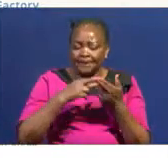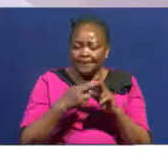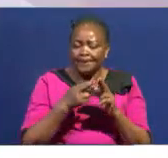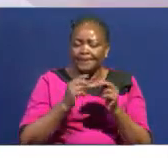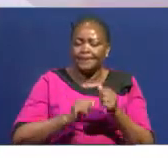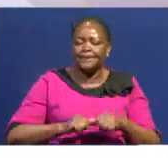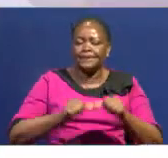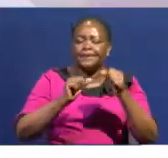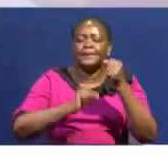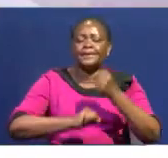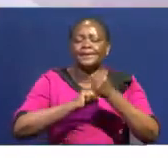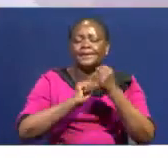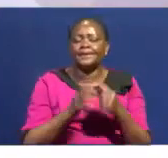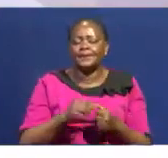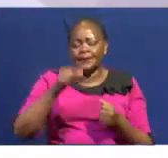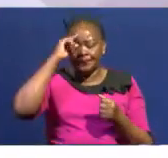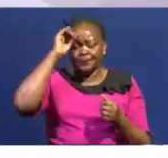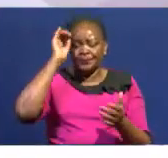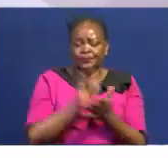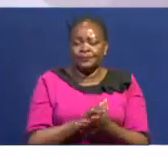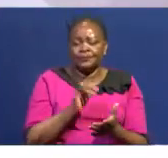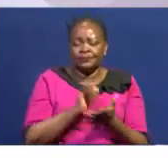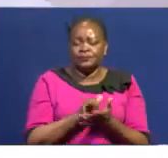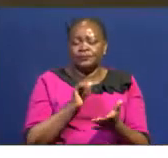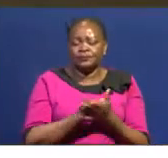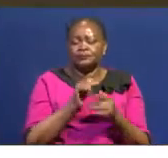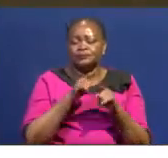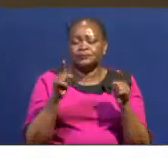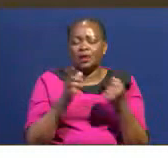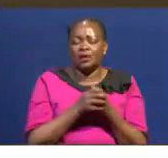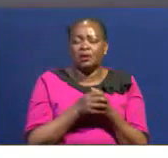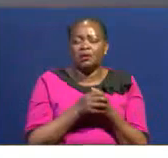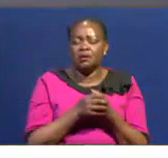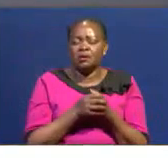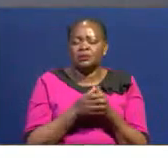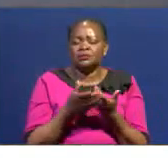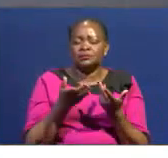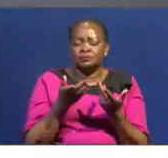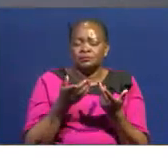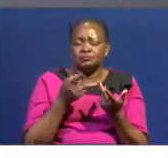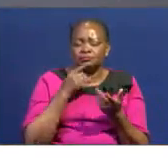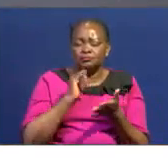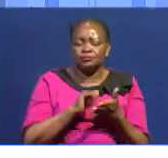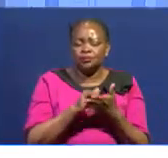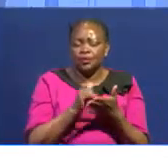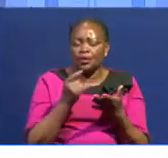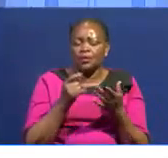continued support. The government believes this will make the country a fertile ground for tech startups